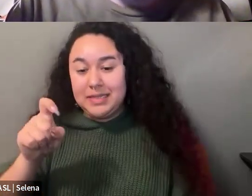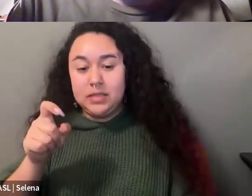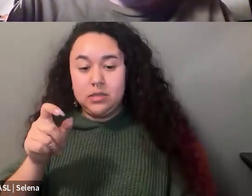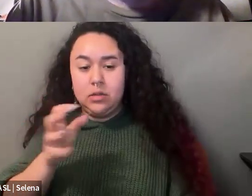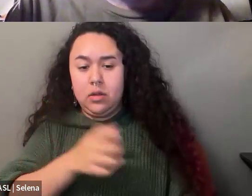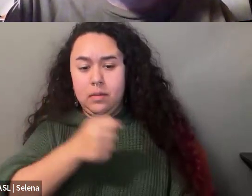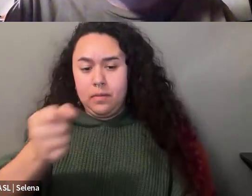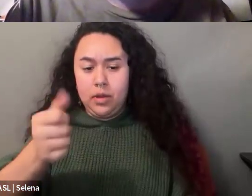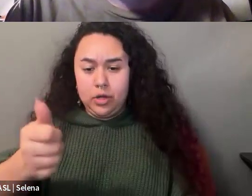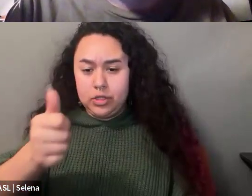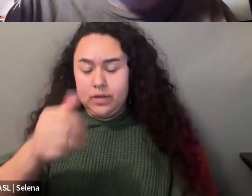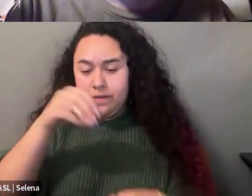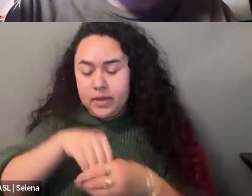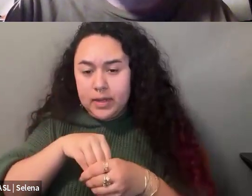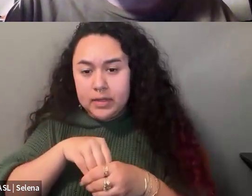yourself kind of